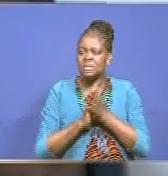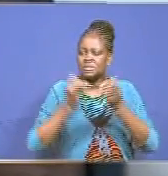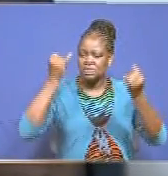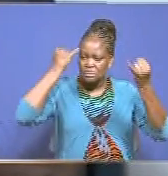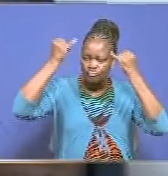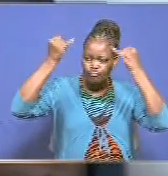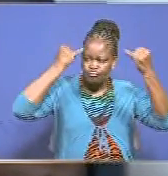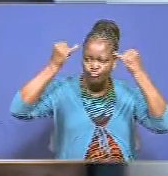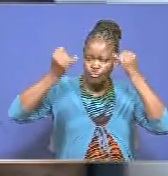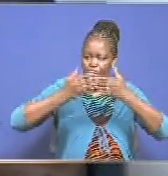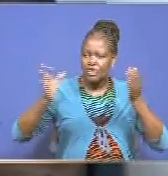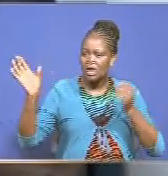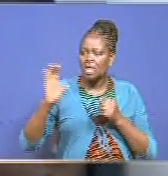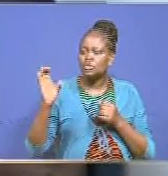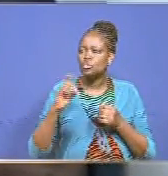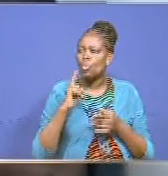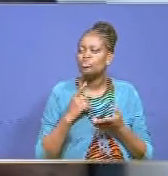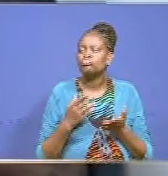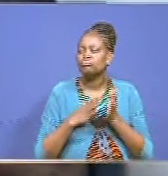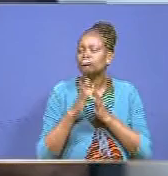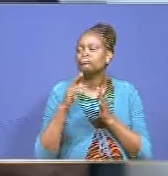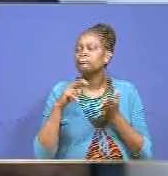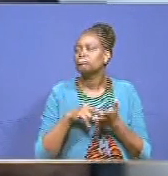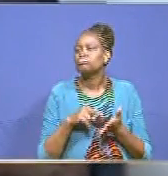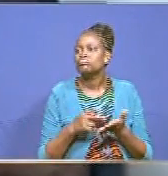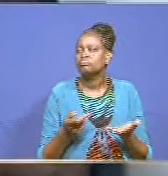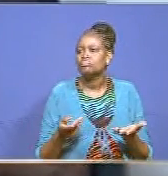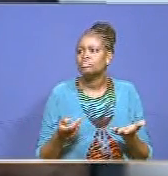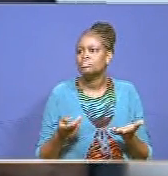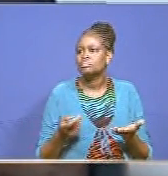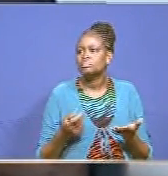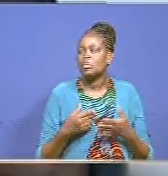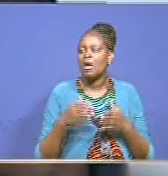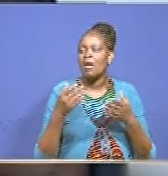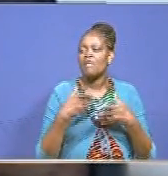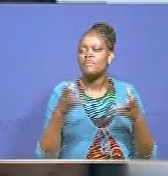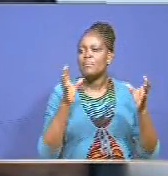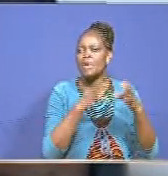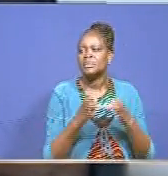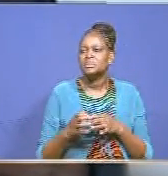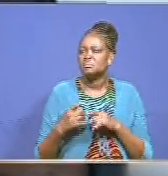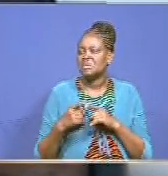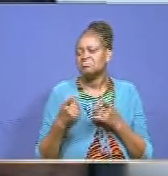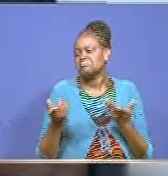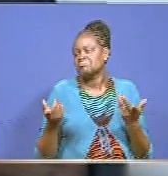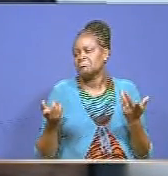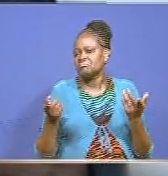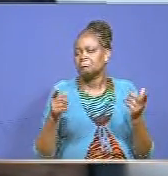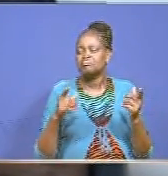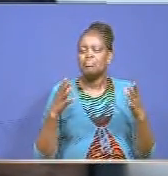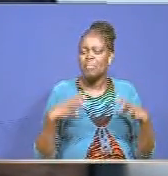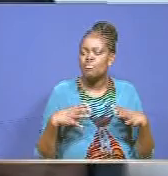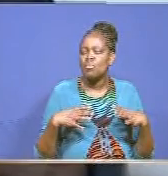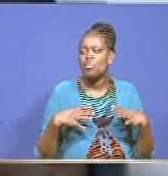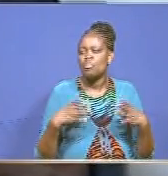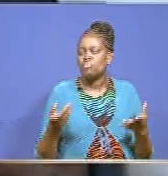every candidate who would wish to vie, or every party. And like-minded parties maybe end up